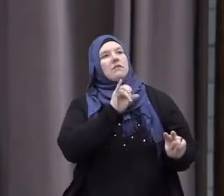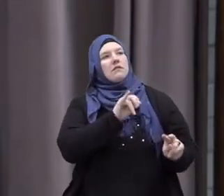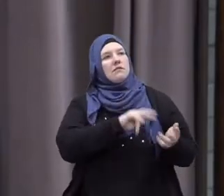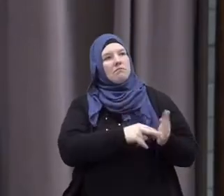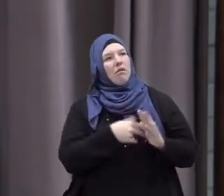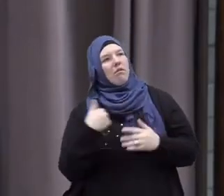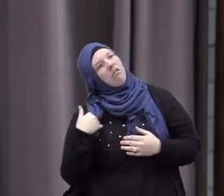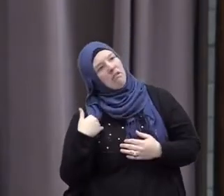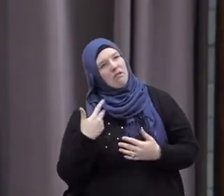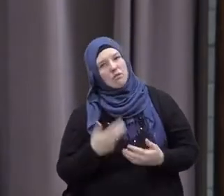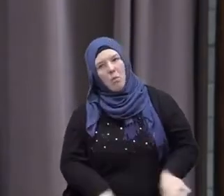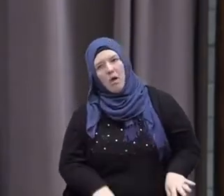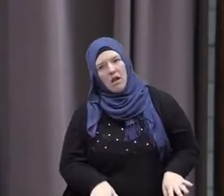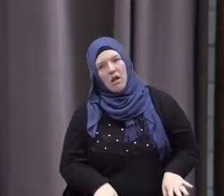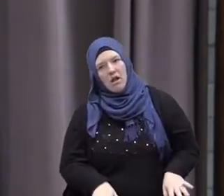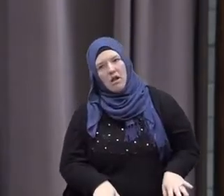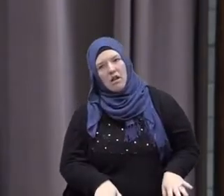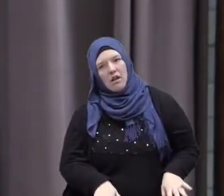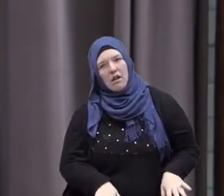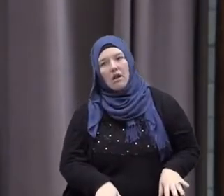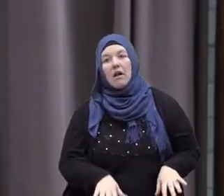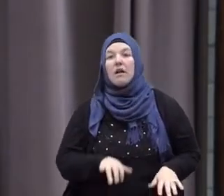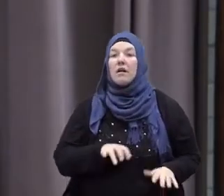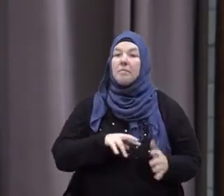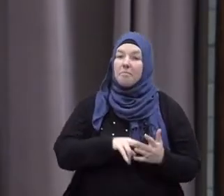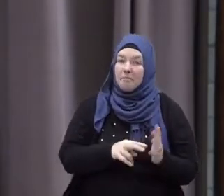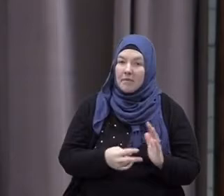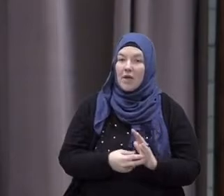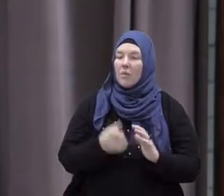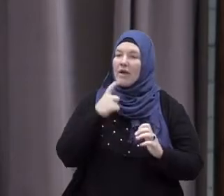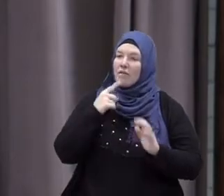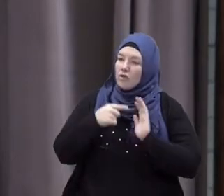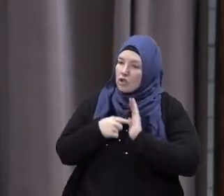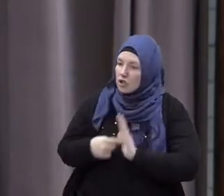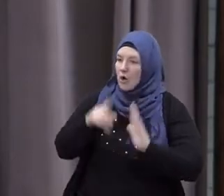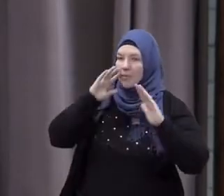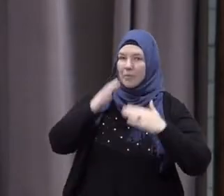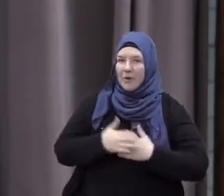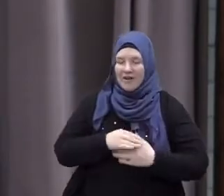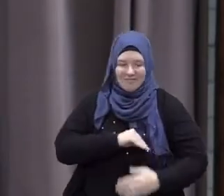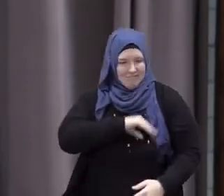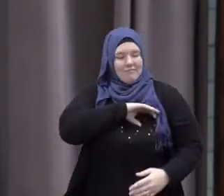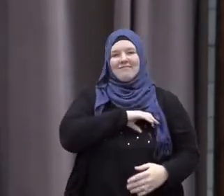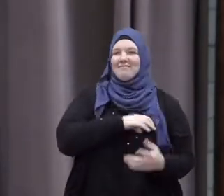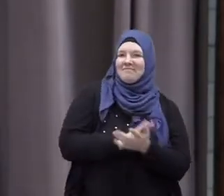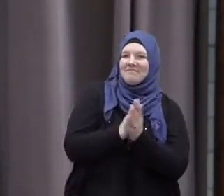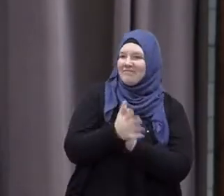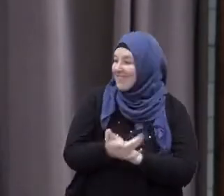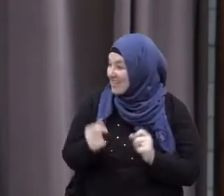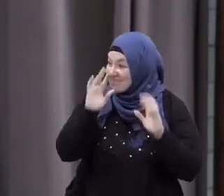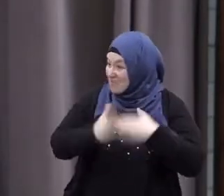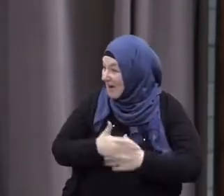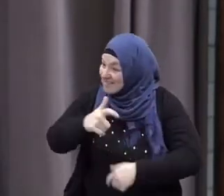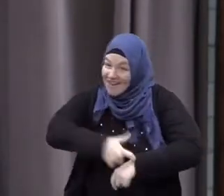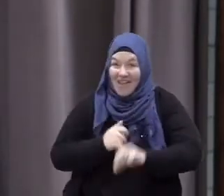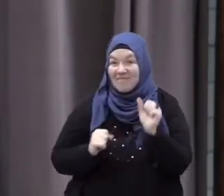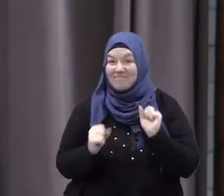Do we have the cool of our eyes in prayer? Or are we in prayer and the cool of our eyes is somewhere